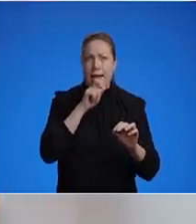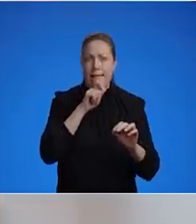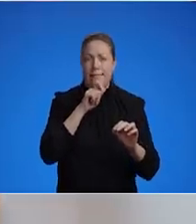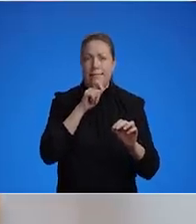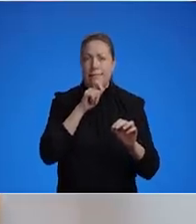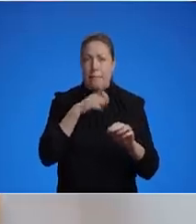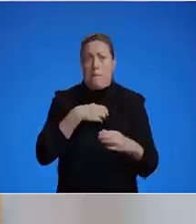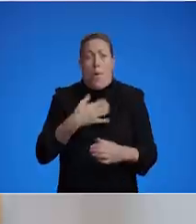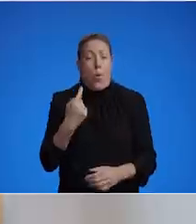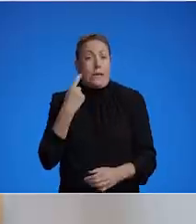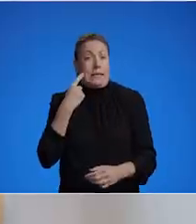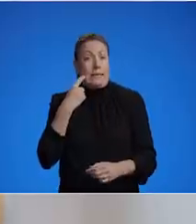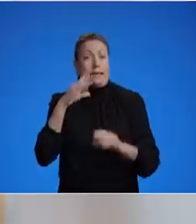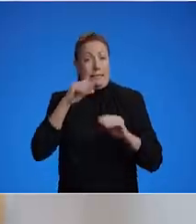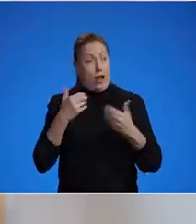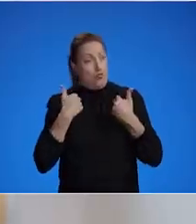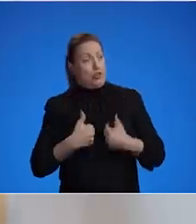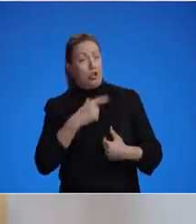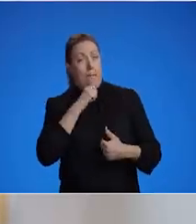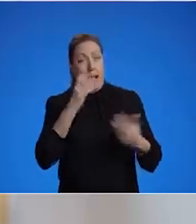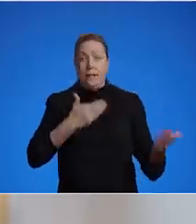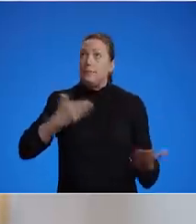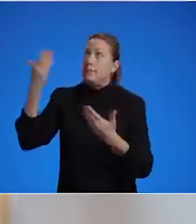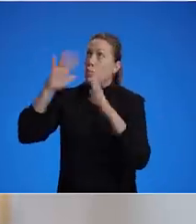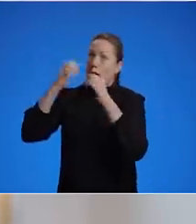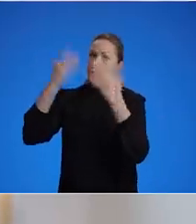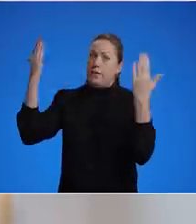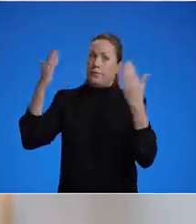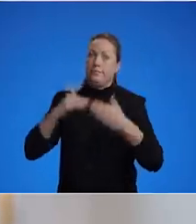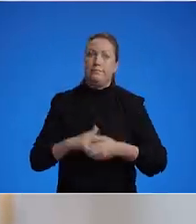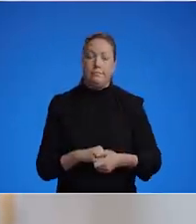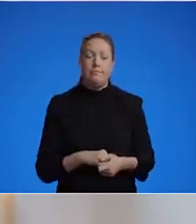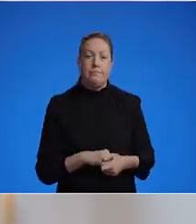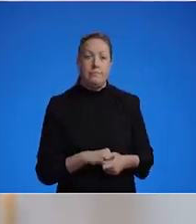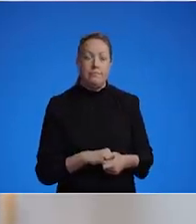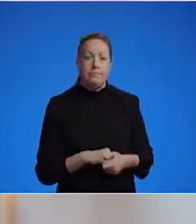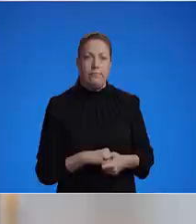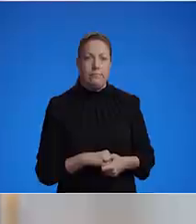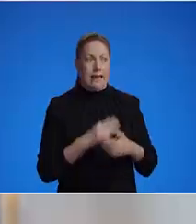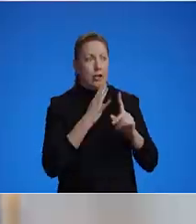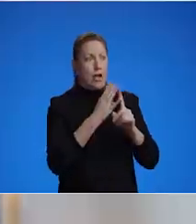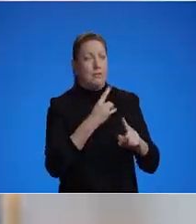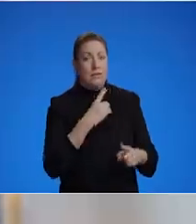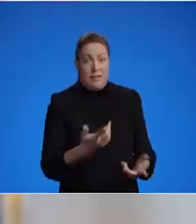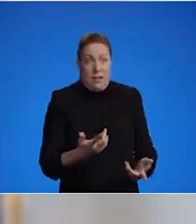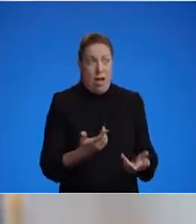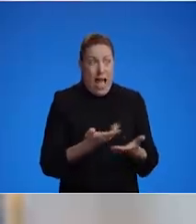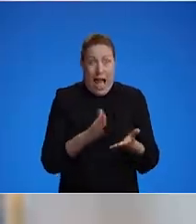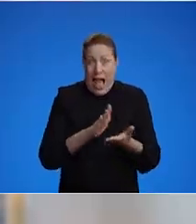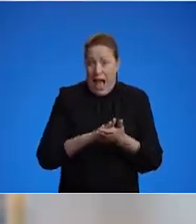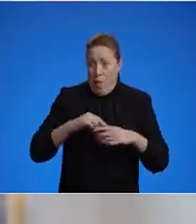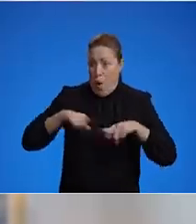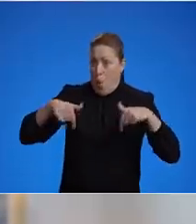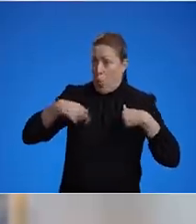God. They were more astonished than ever. In that case, they said to one another, Who can be